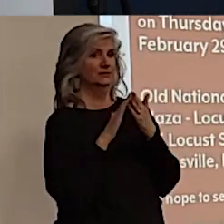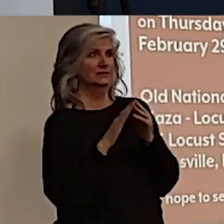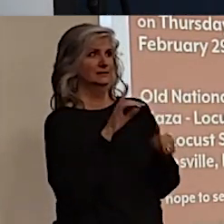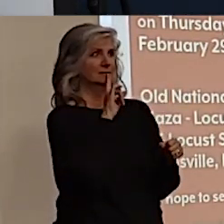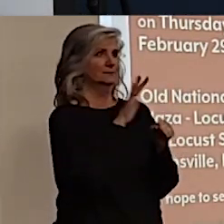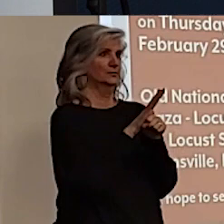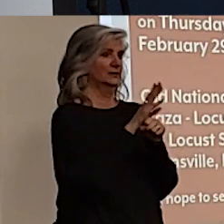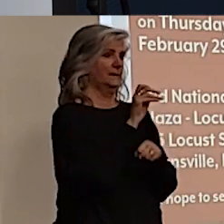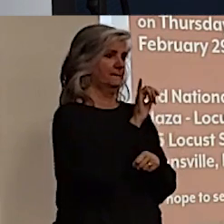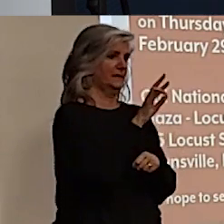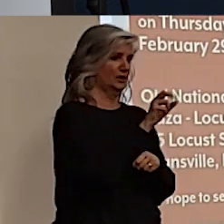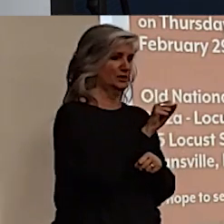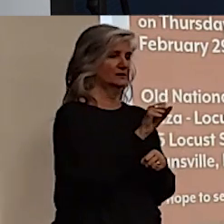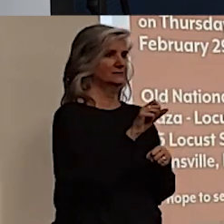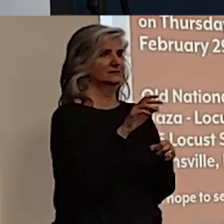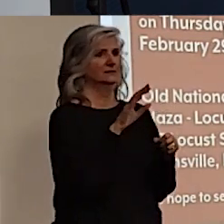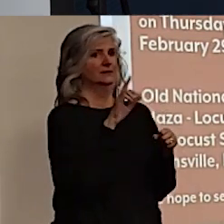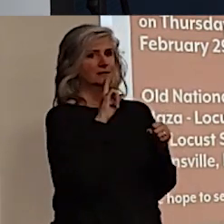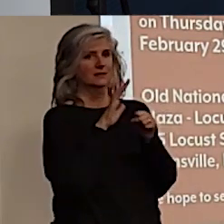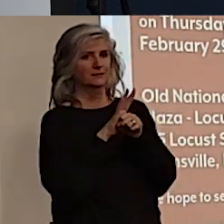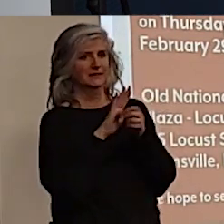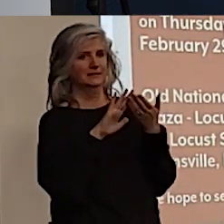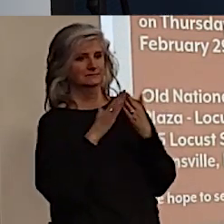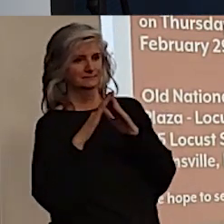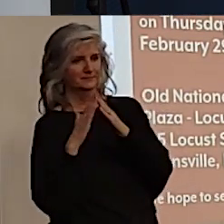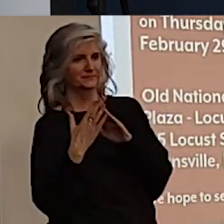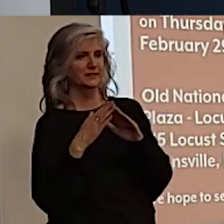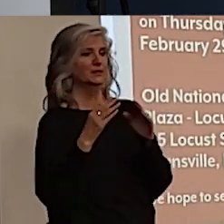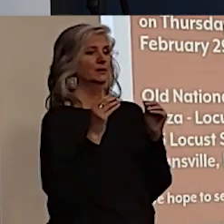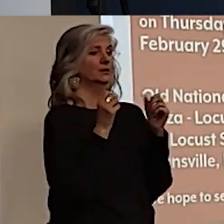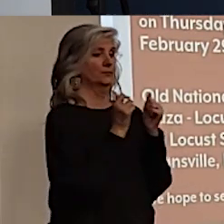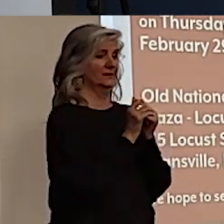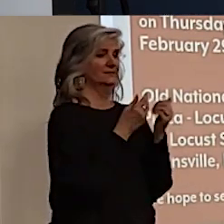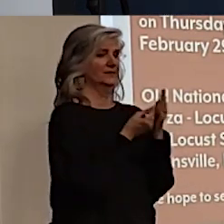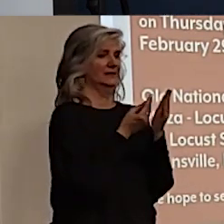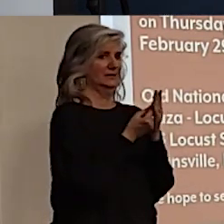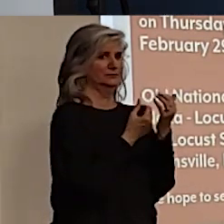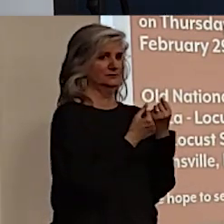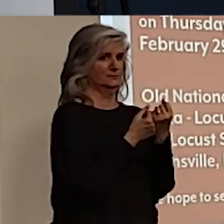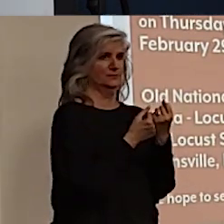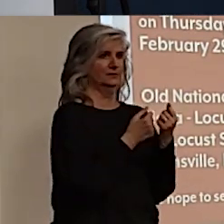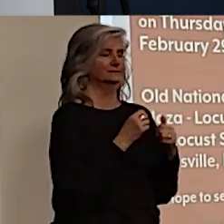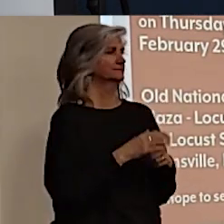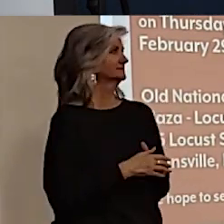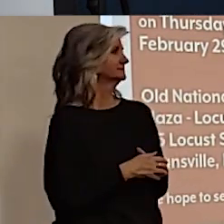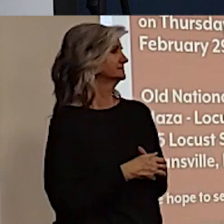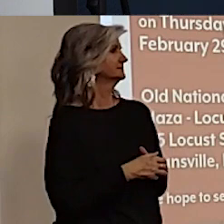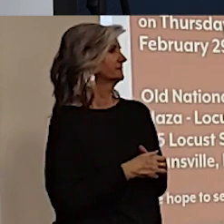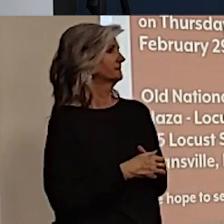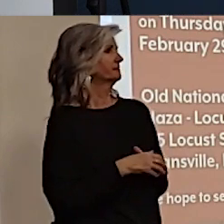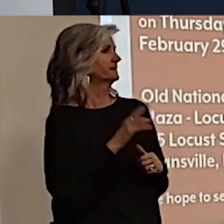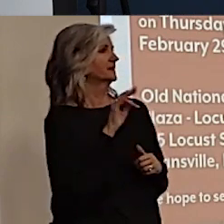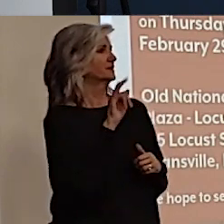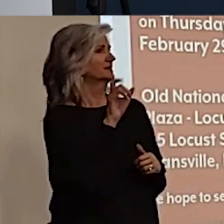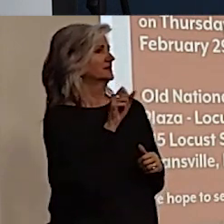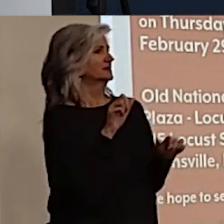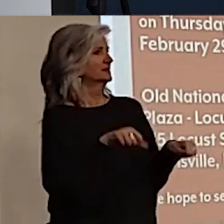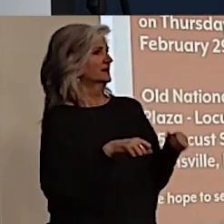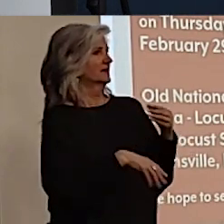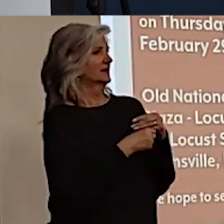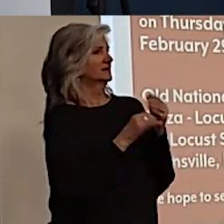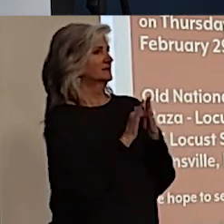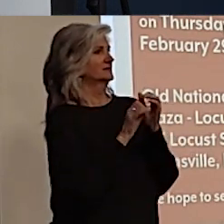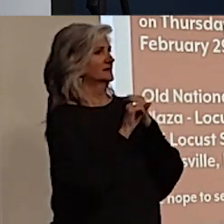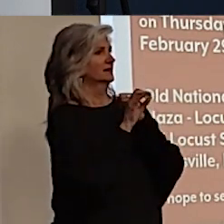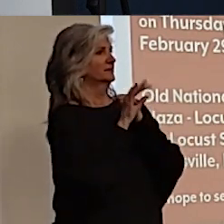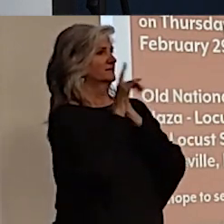mayors, committed municipalities with some financial support behind it to make it happen. Could the utilities add those campaign